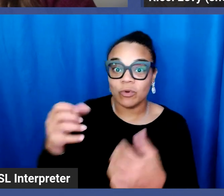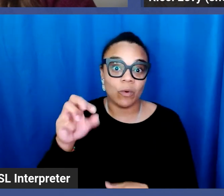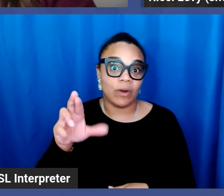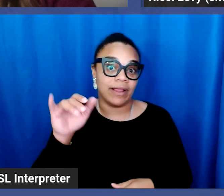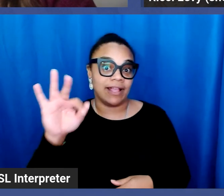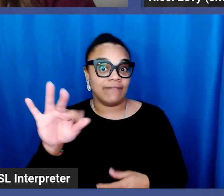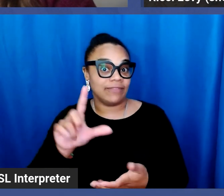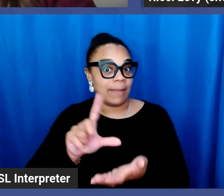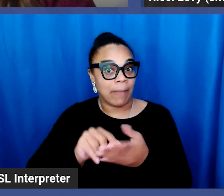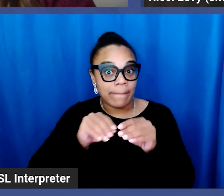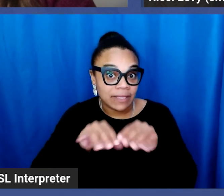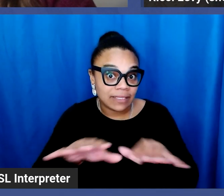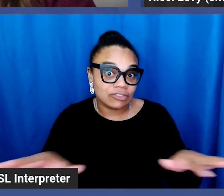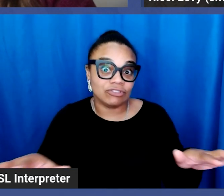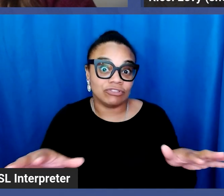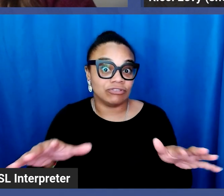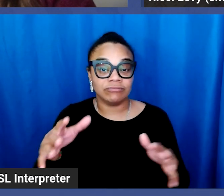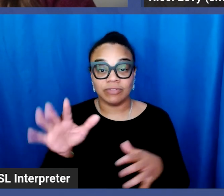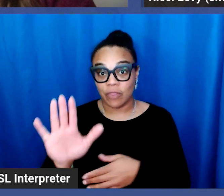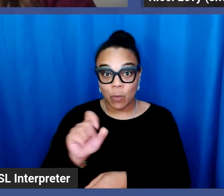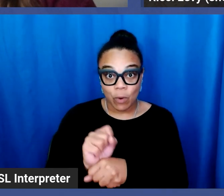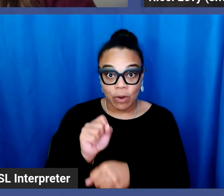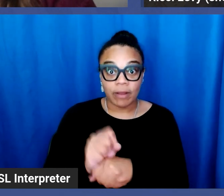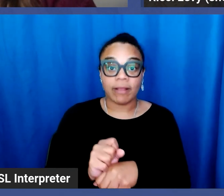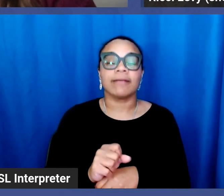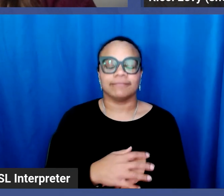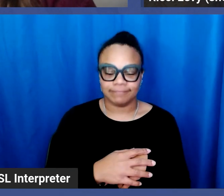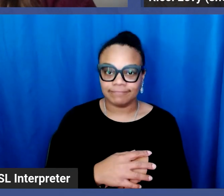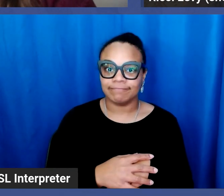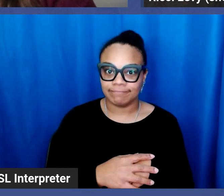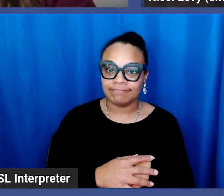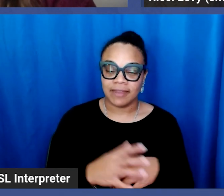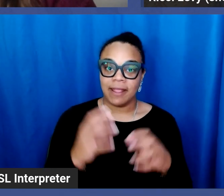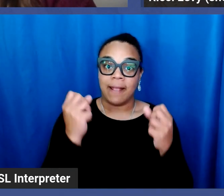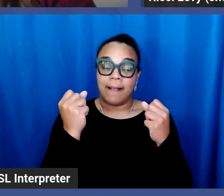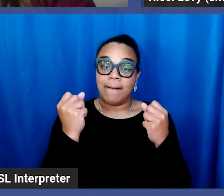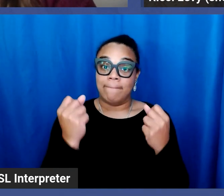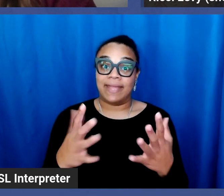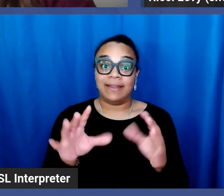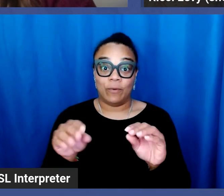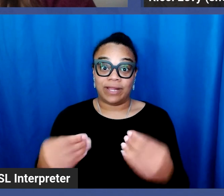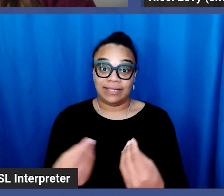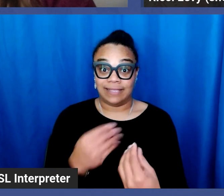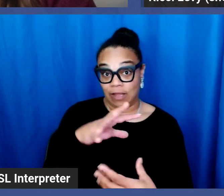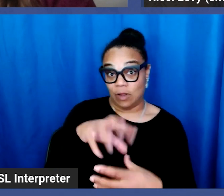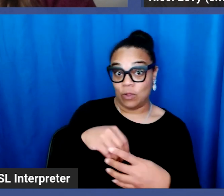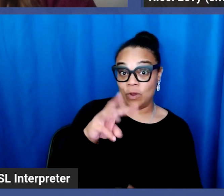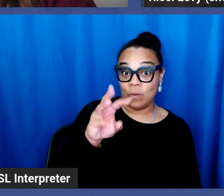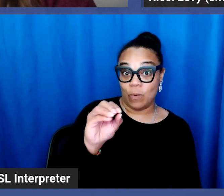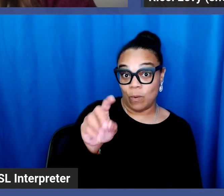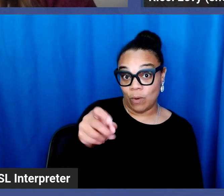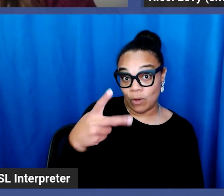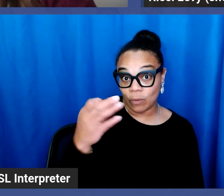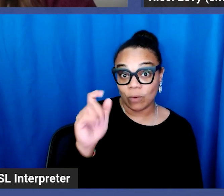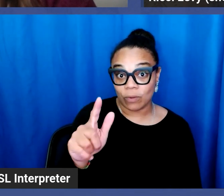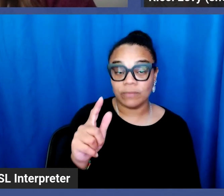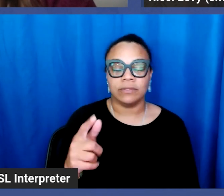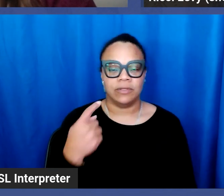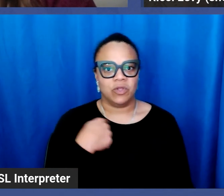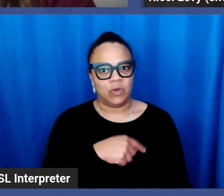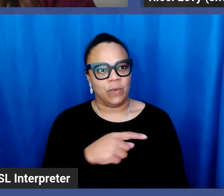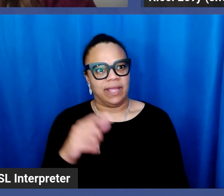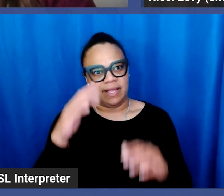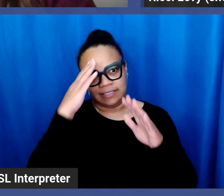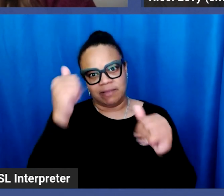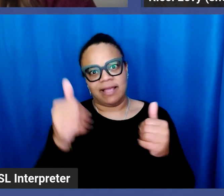I think a lot of the work of Woodhull and other organizations will be moving into the next